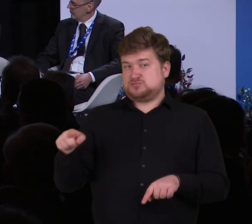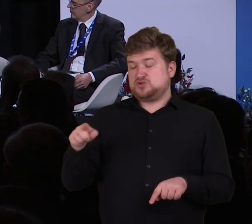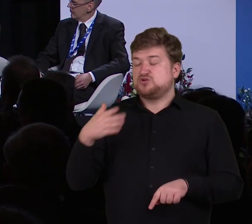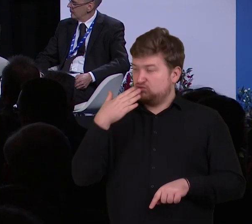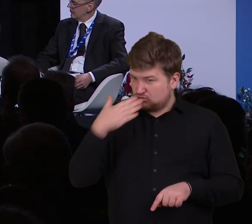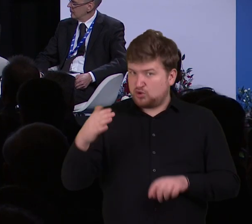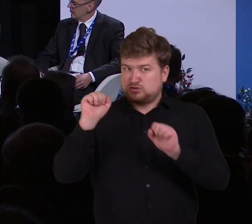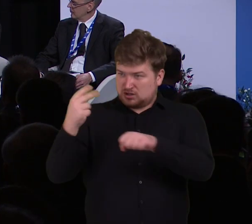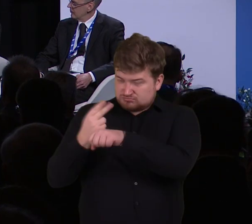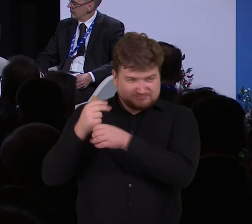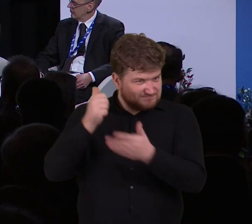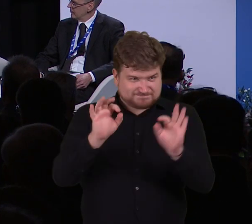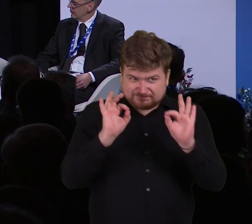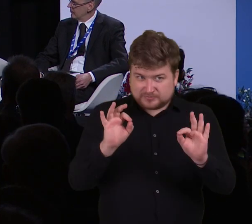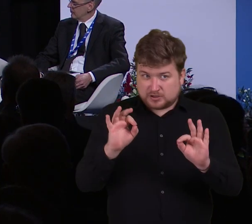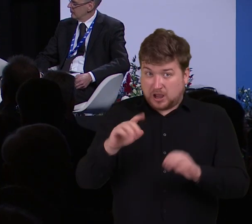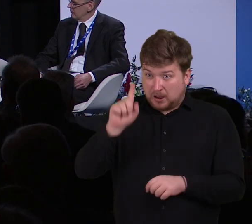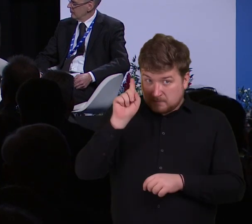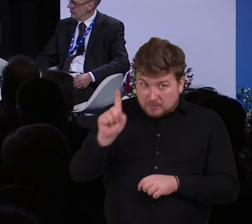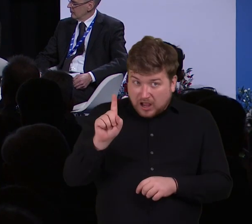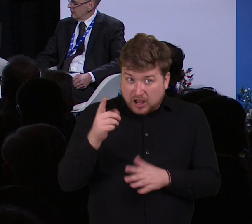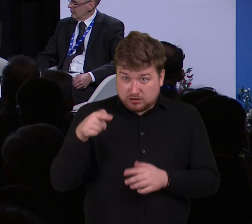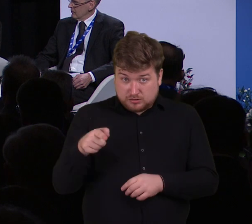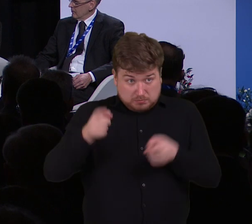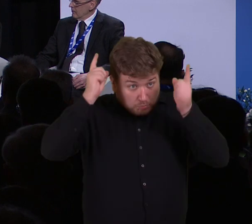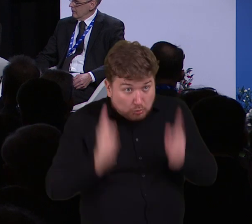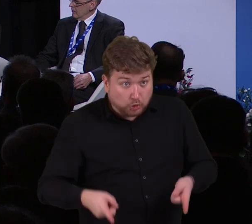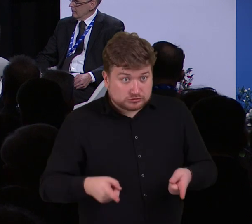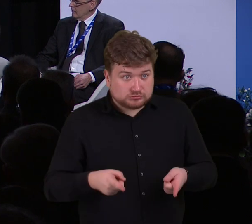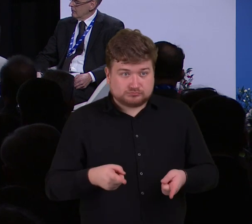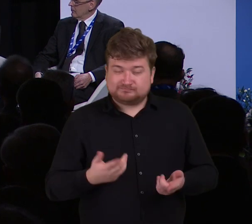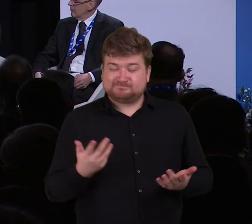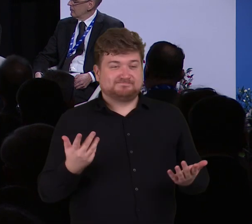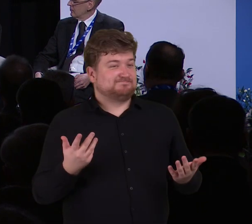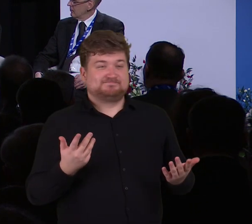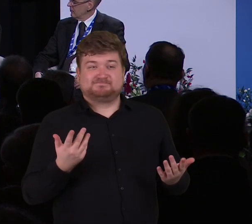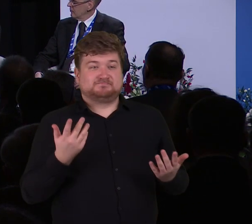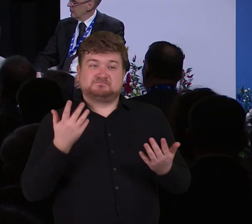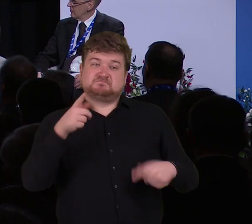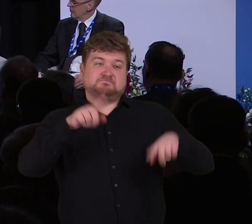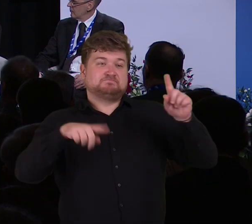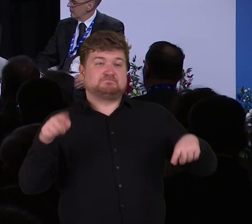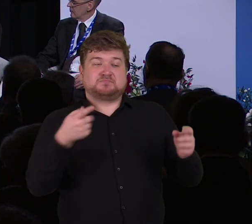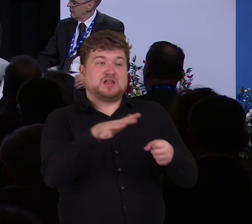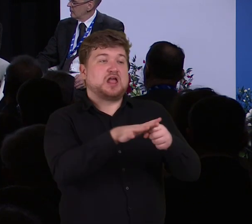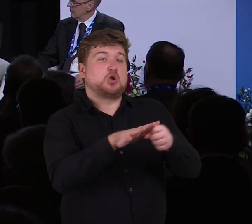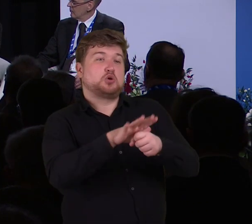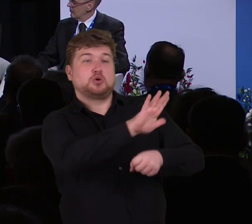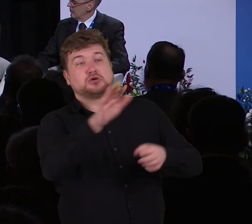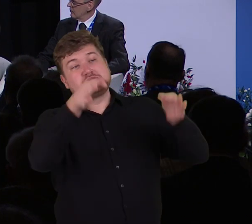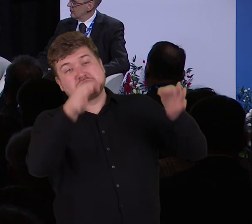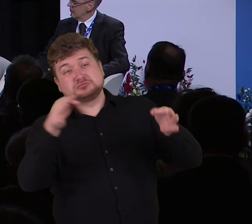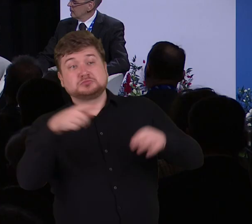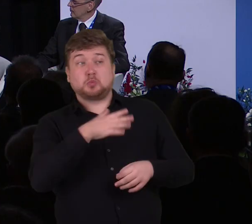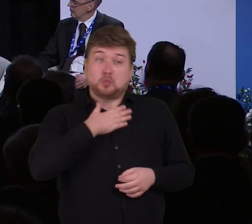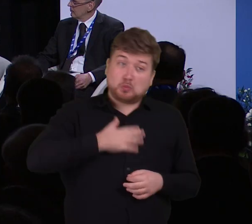they choose? Okay. Absolutely. It's really a decentralized competence. Okay. And there are some